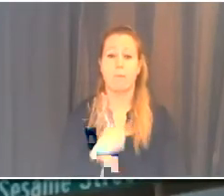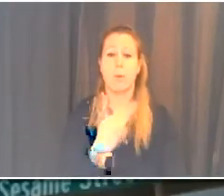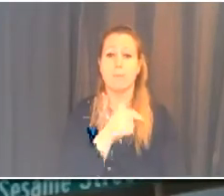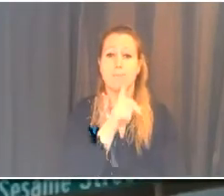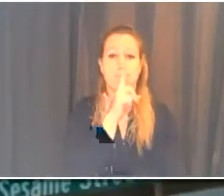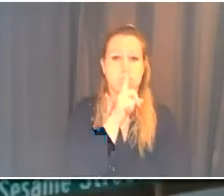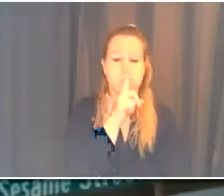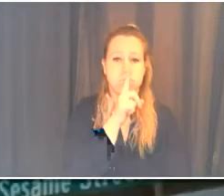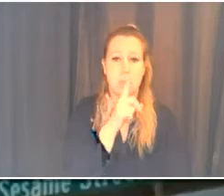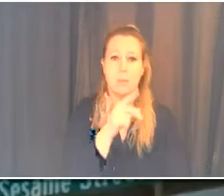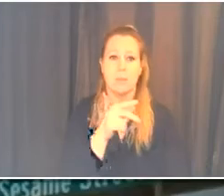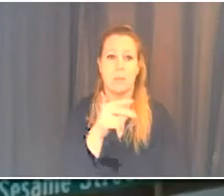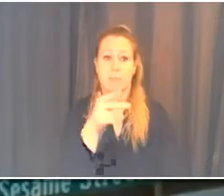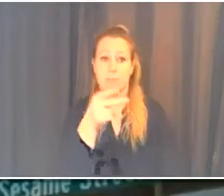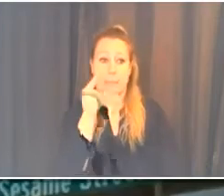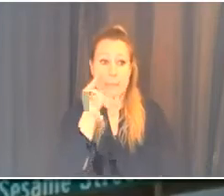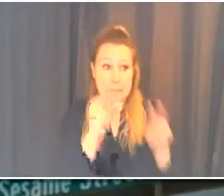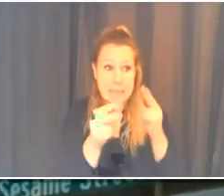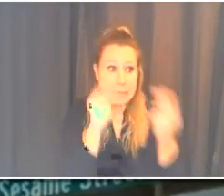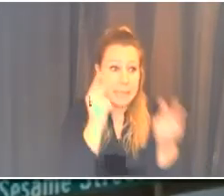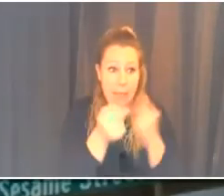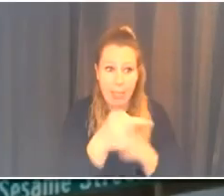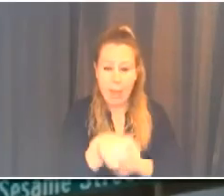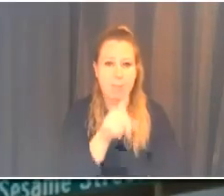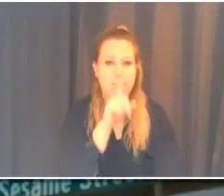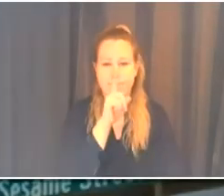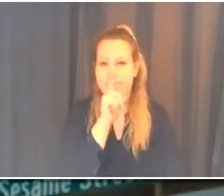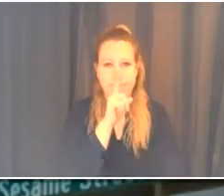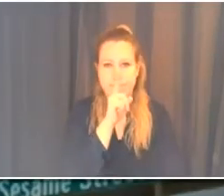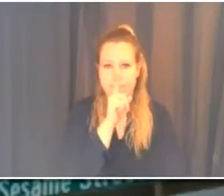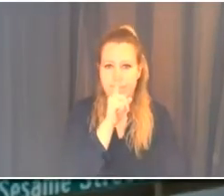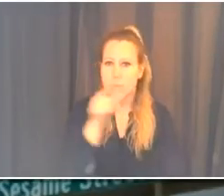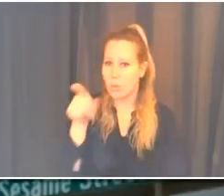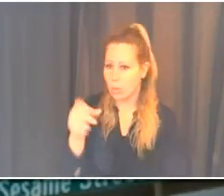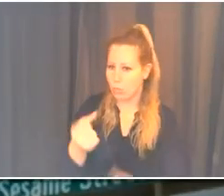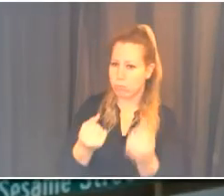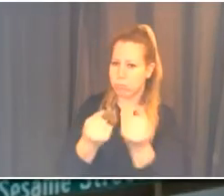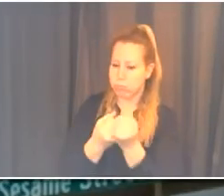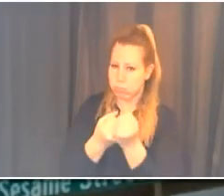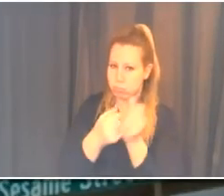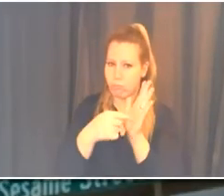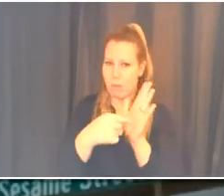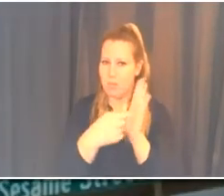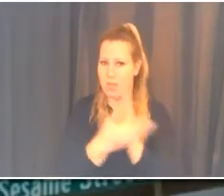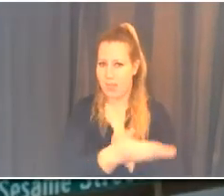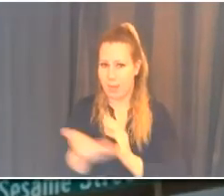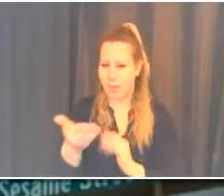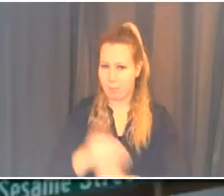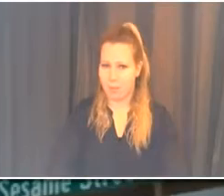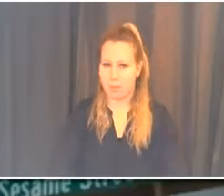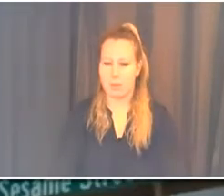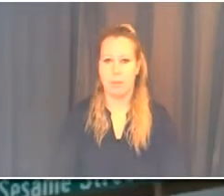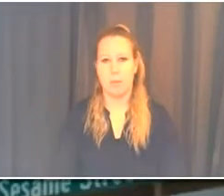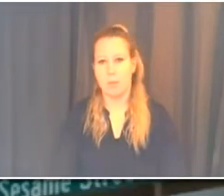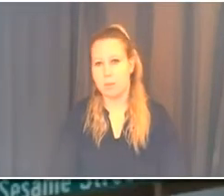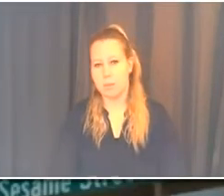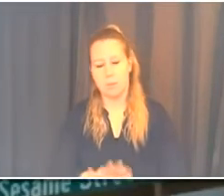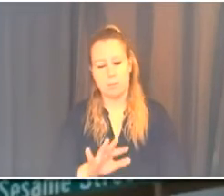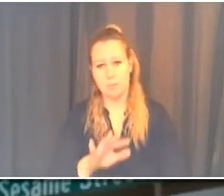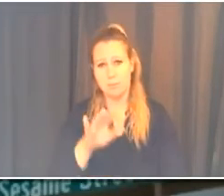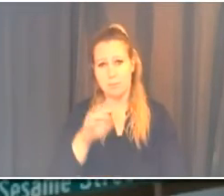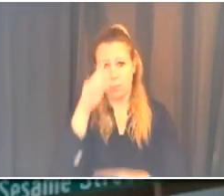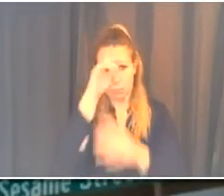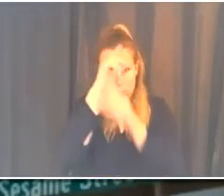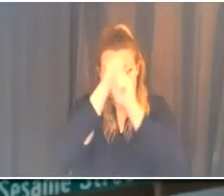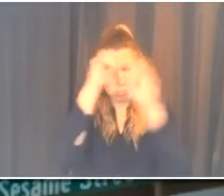there what's the next step up of what the city could be doing is it more messaging which is what